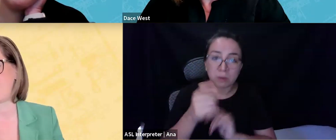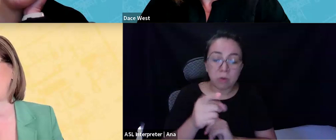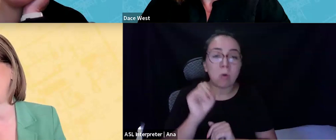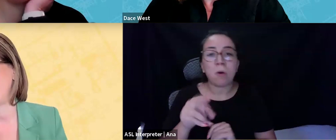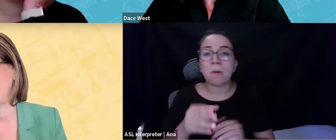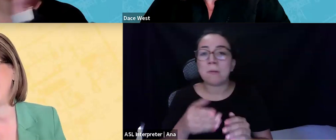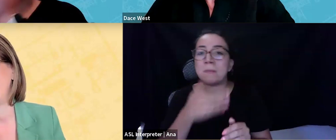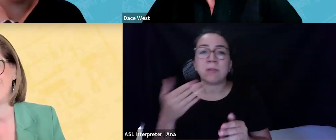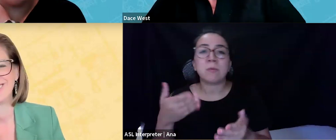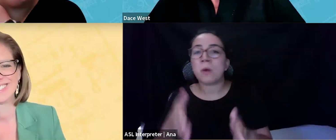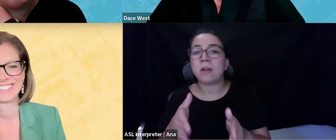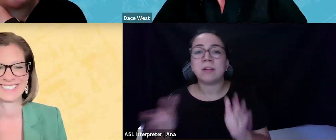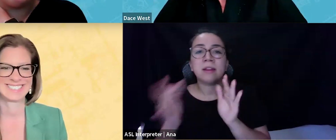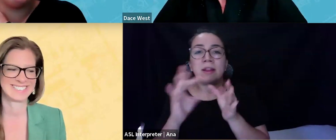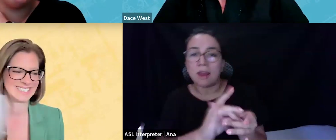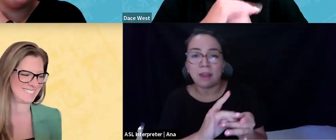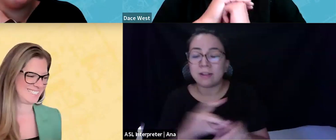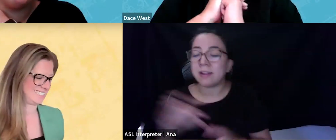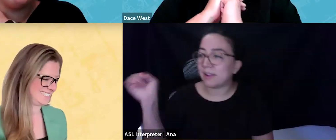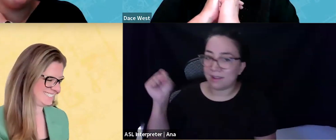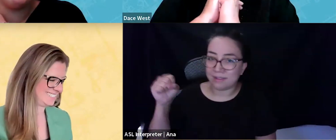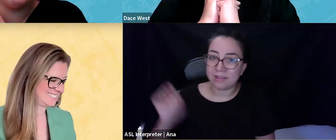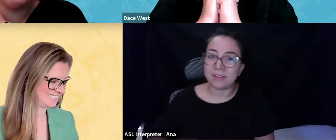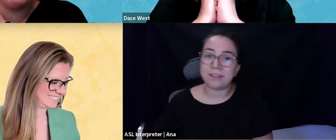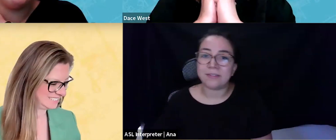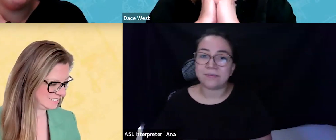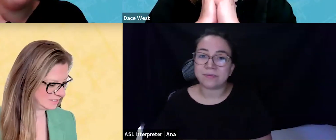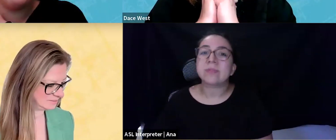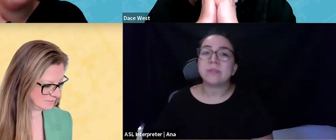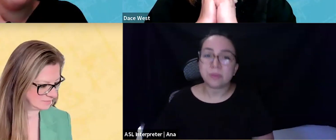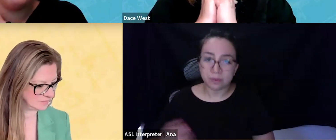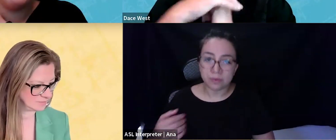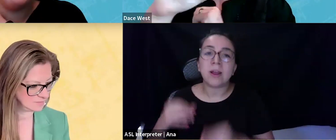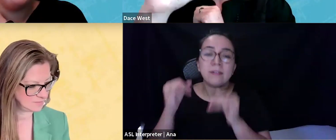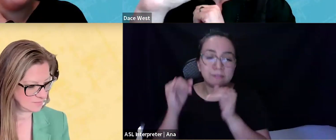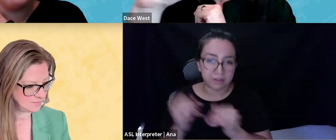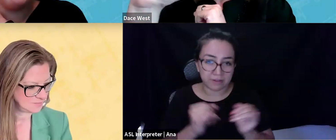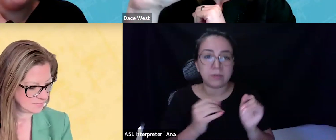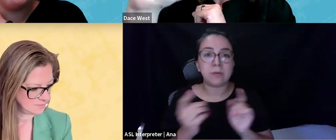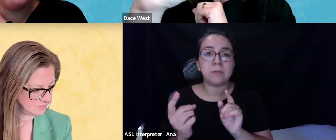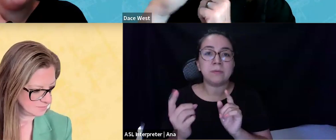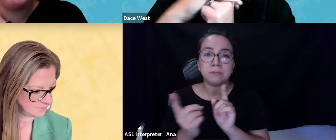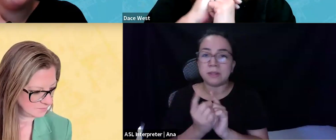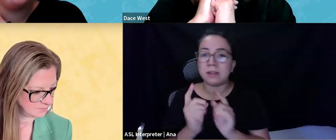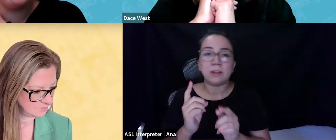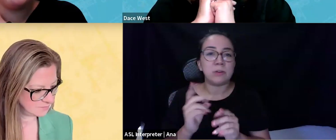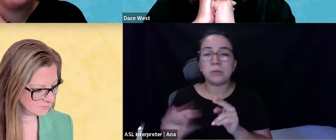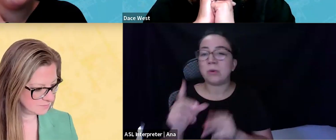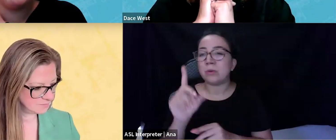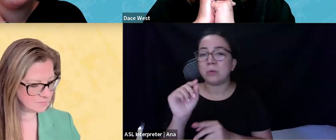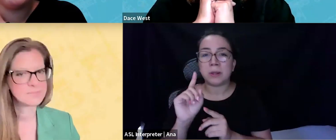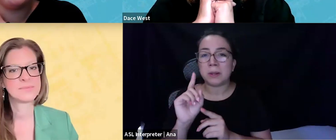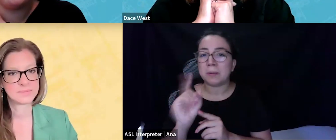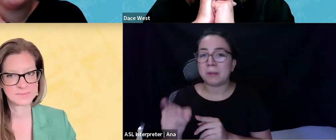to connect? Yes. We do hold them individually. They're short, like 20-minute